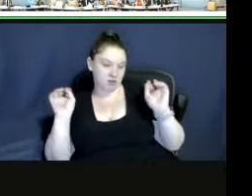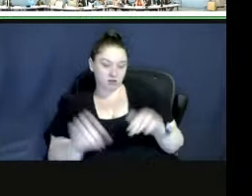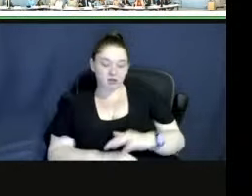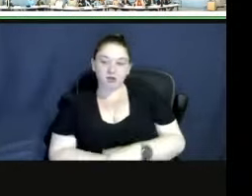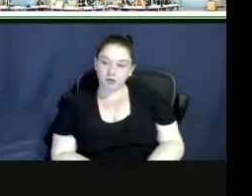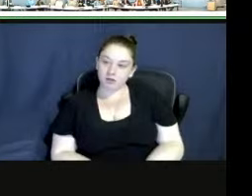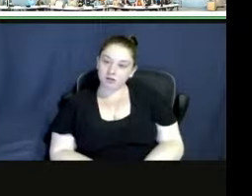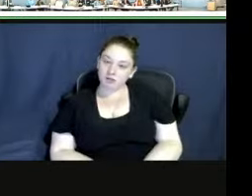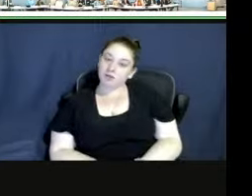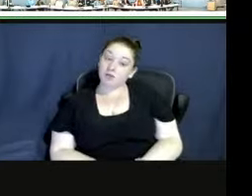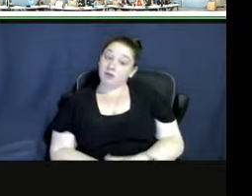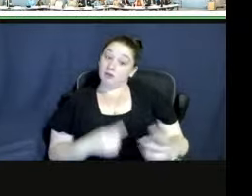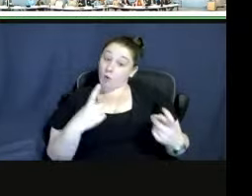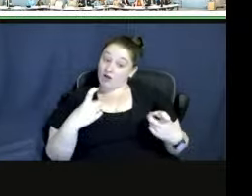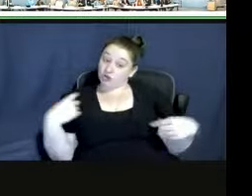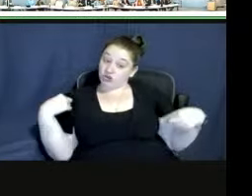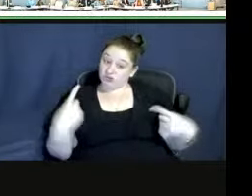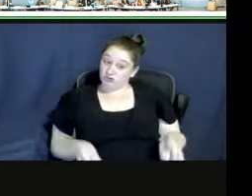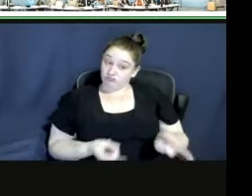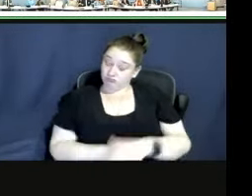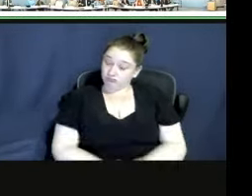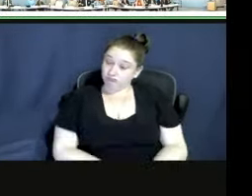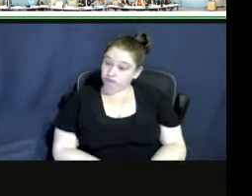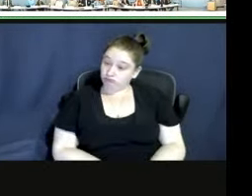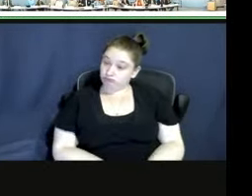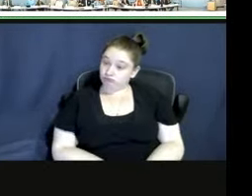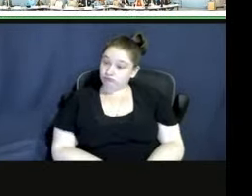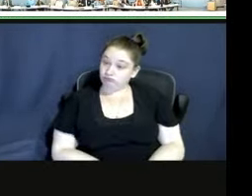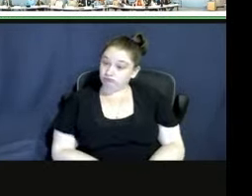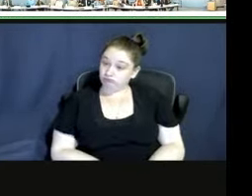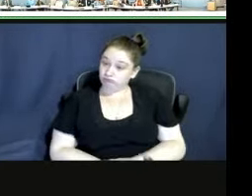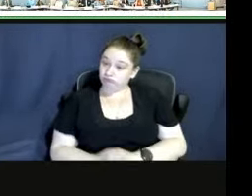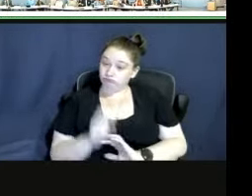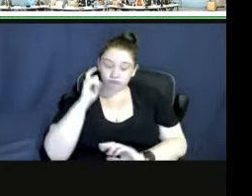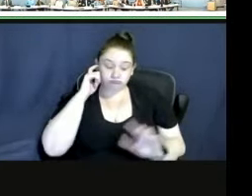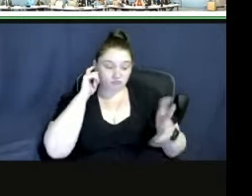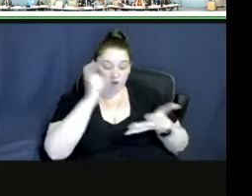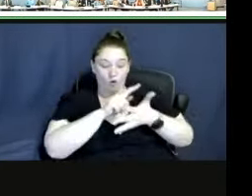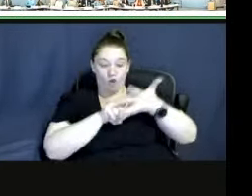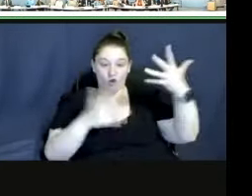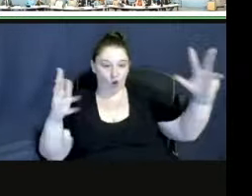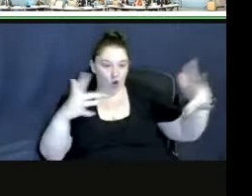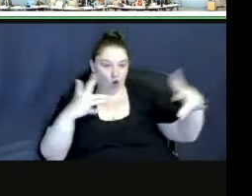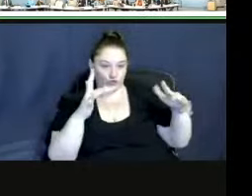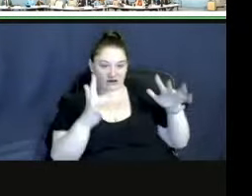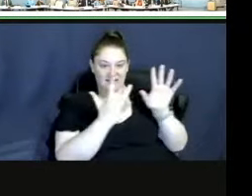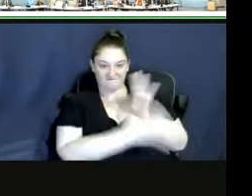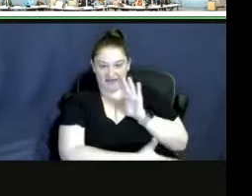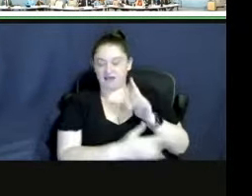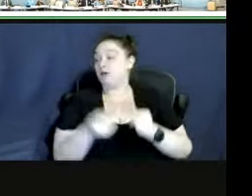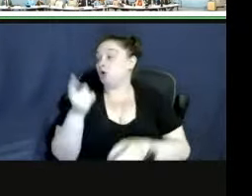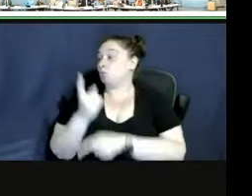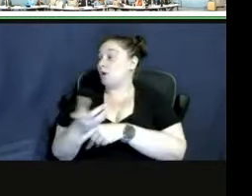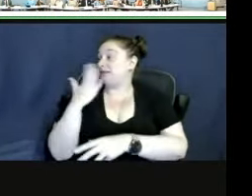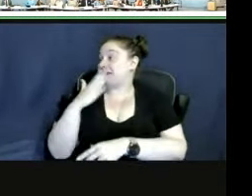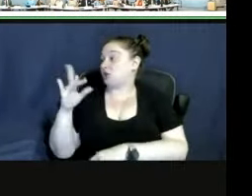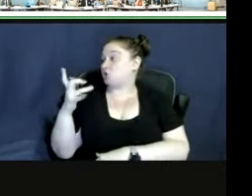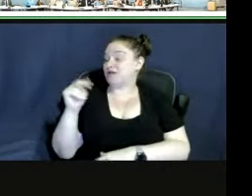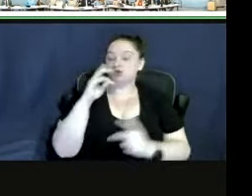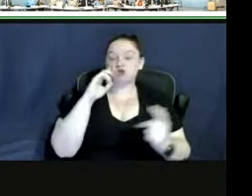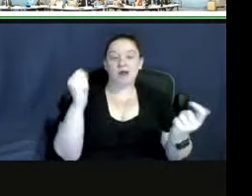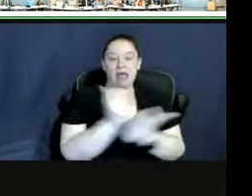Any questions on these ones? Josh, these are all vacant, currently vacant positions. Yes, thank you, Dan. So everything we're looking